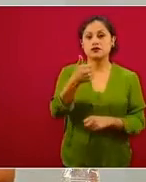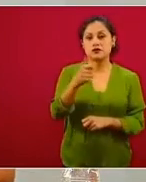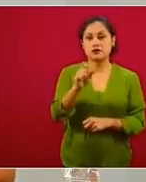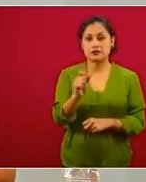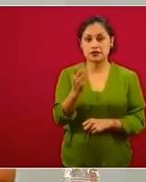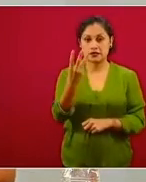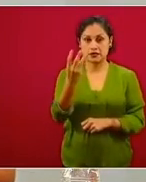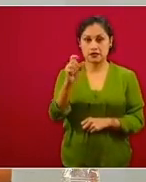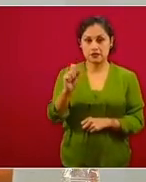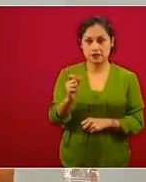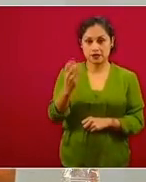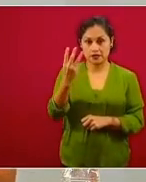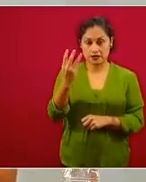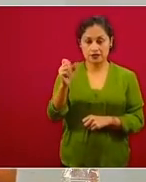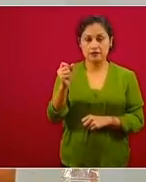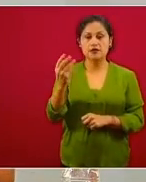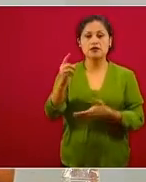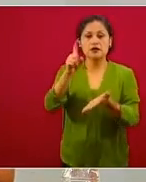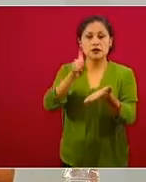623